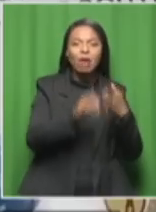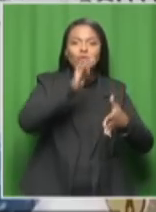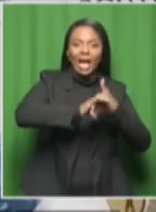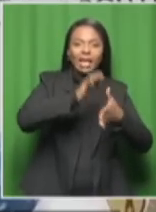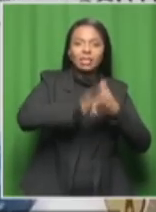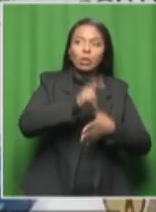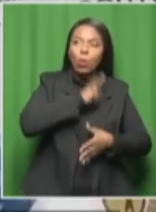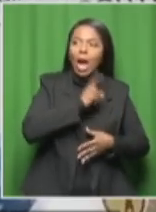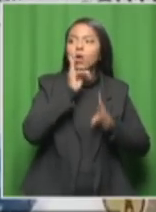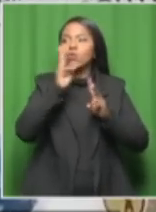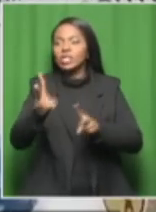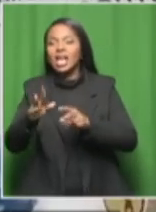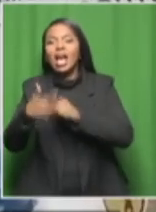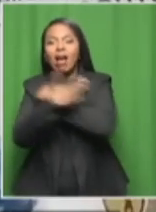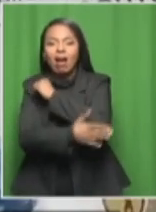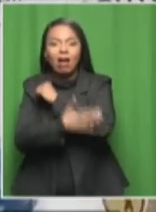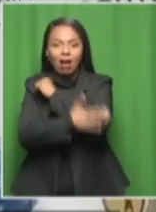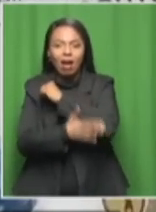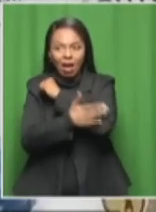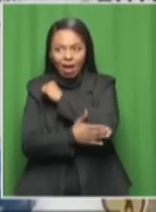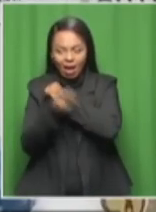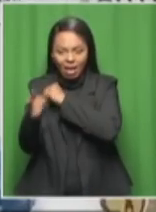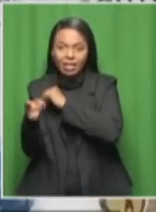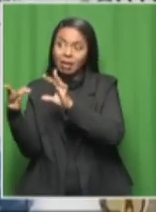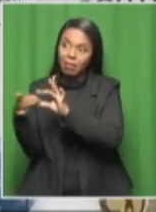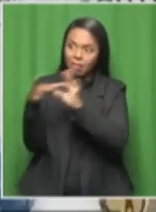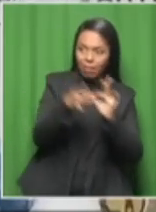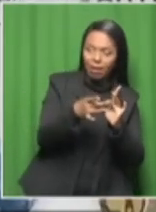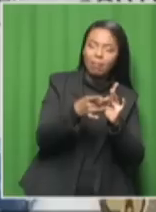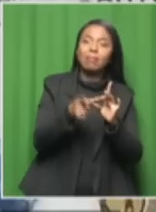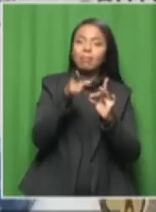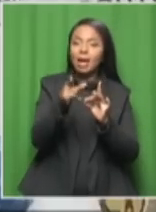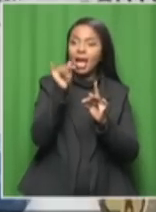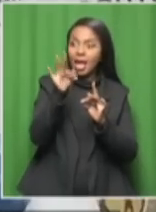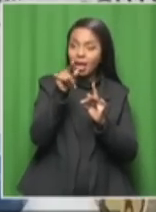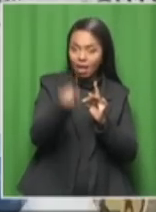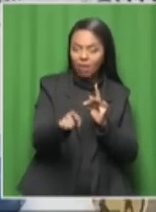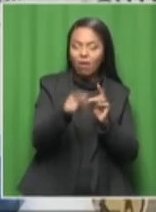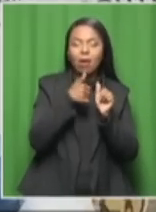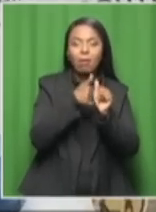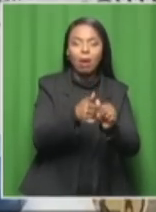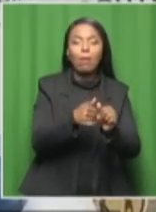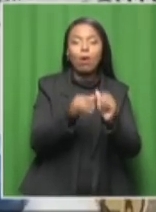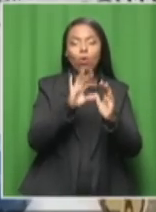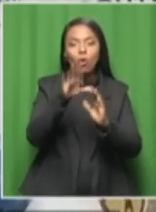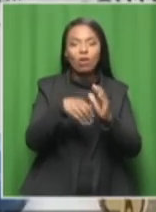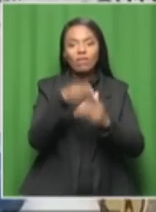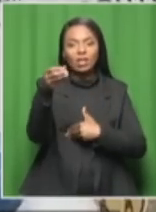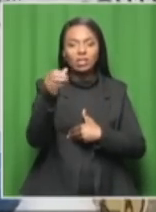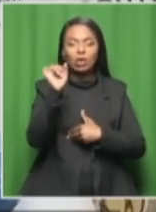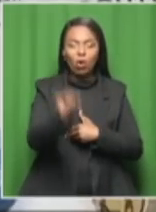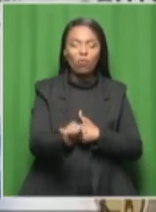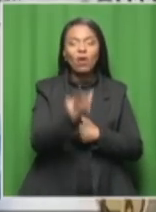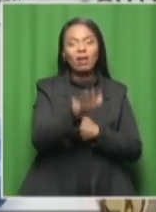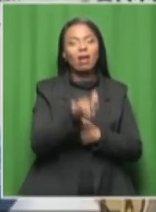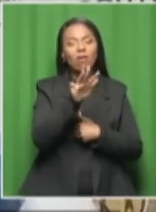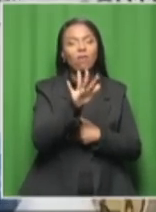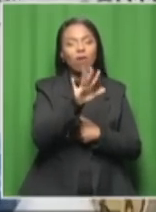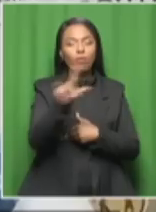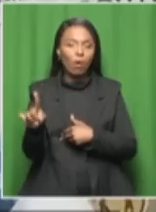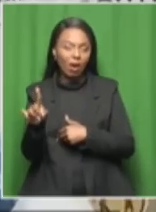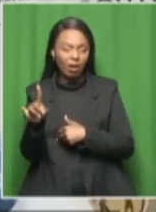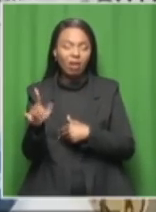which are actually outlined in the United Nations Convention of 1951, which are